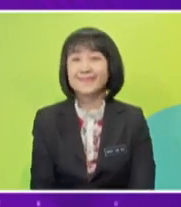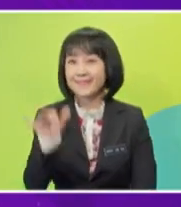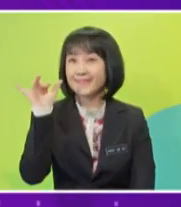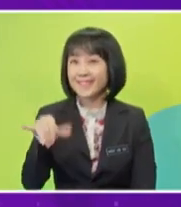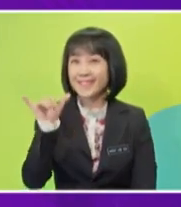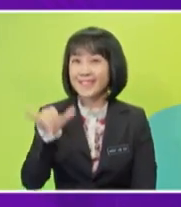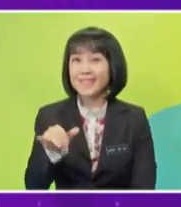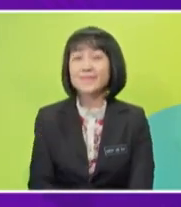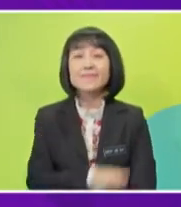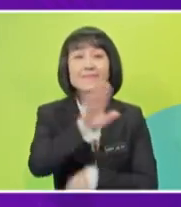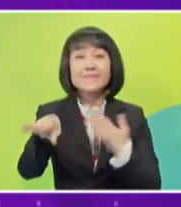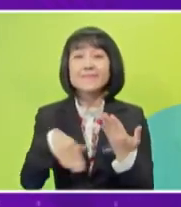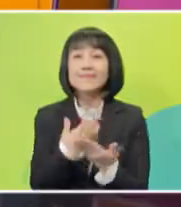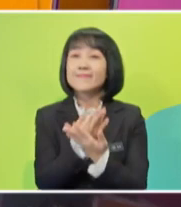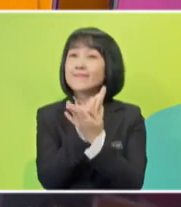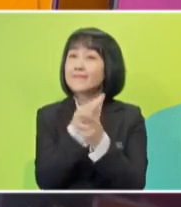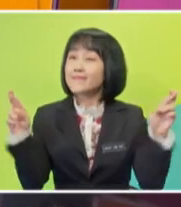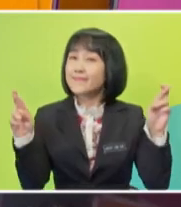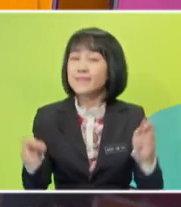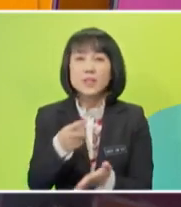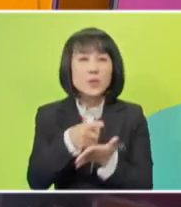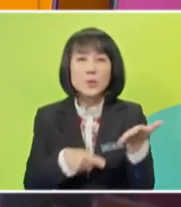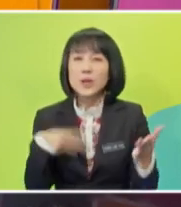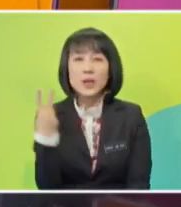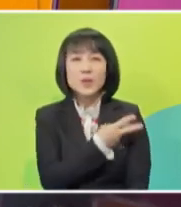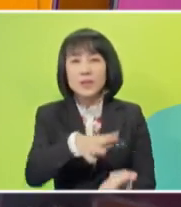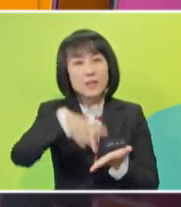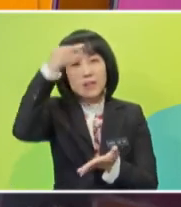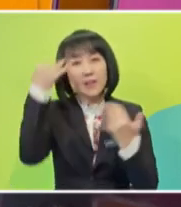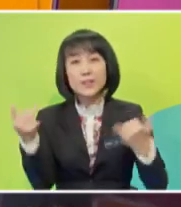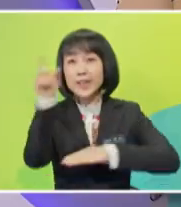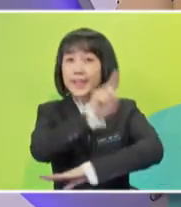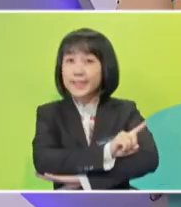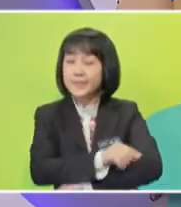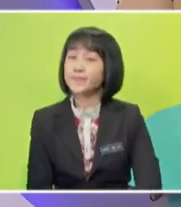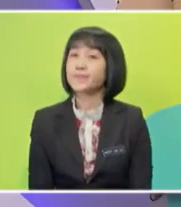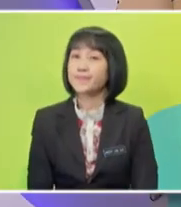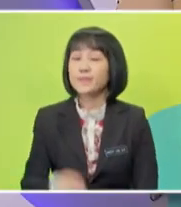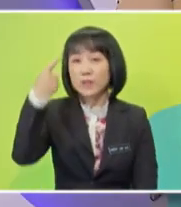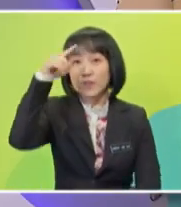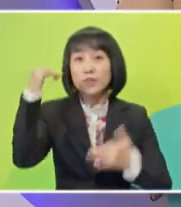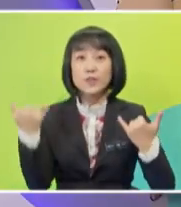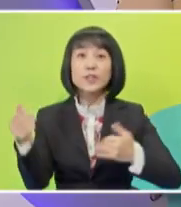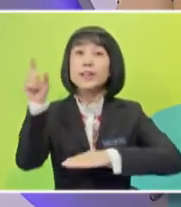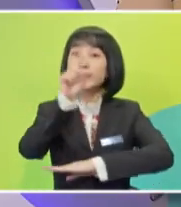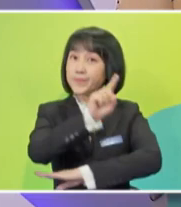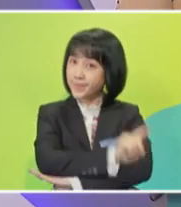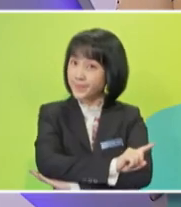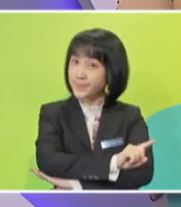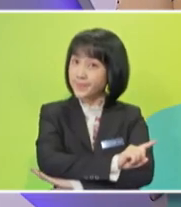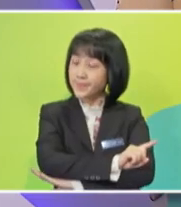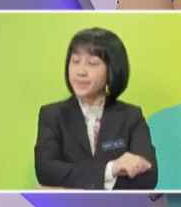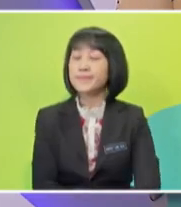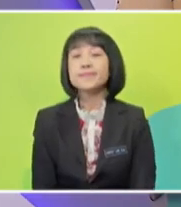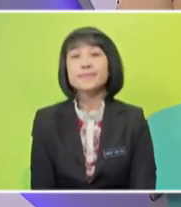Yes. Looks like everyone is ready. But what are we learning today? Okay, so for today, what we're going to learn, if